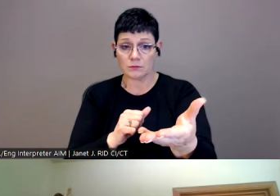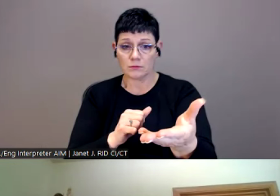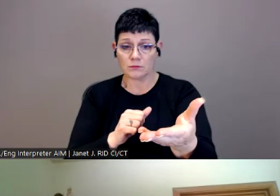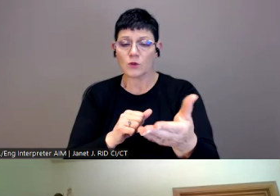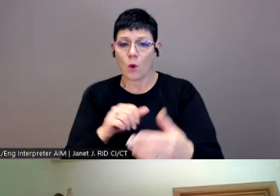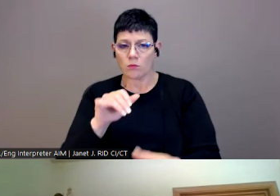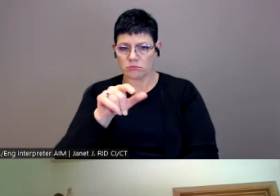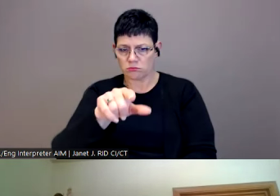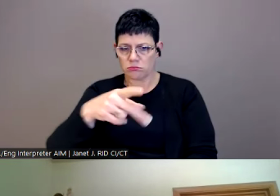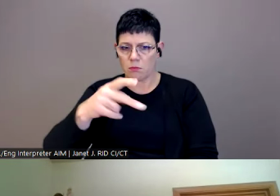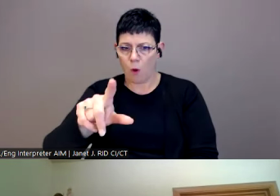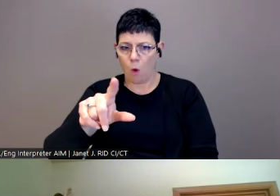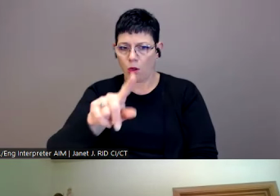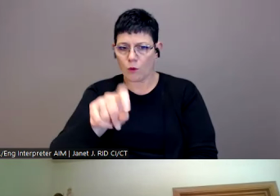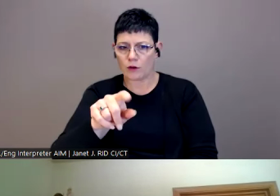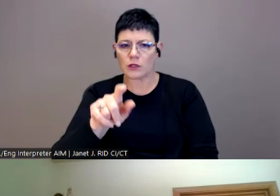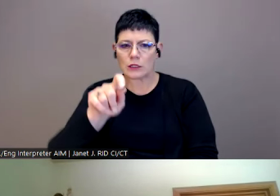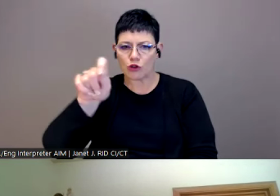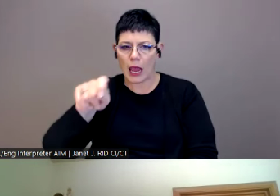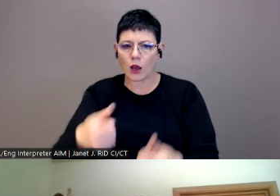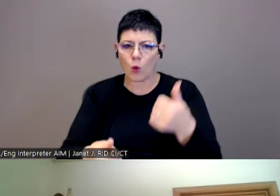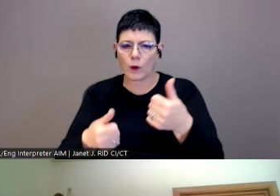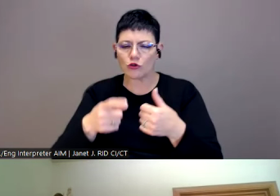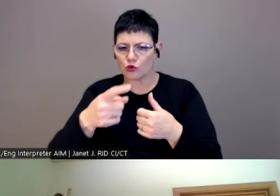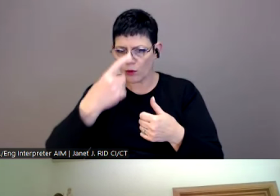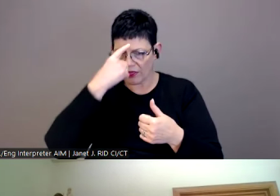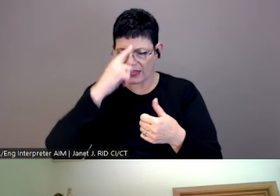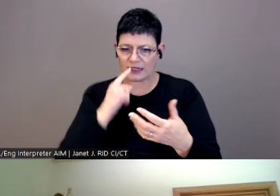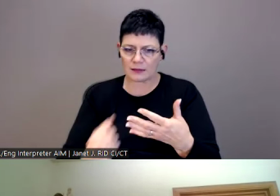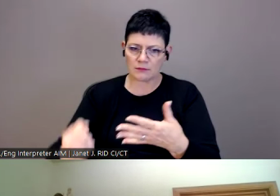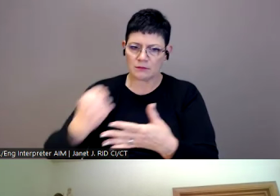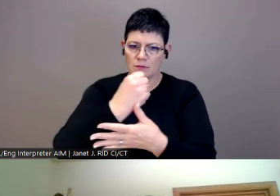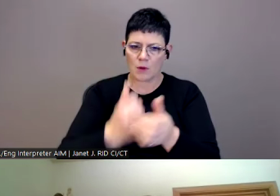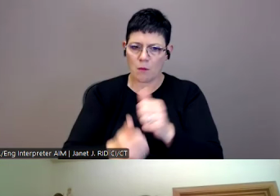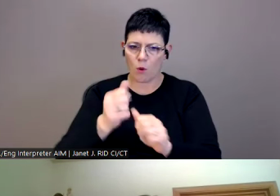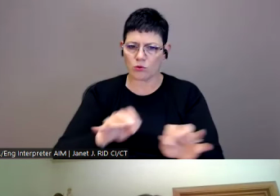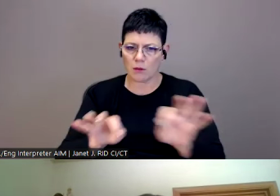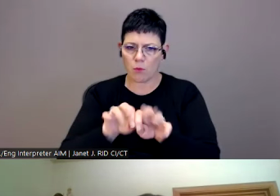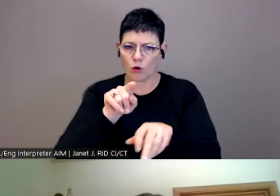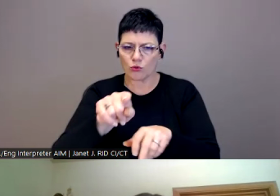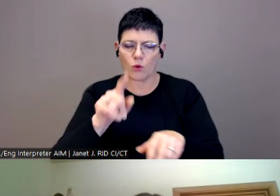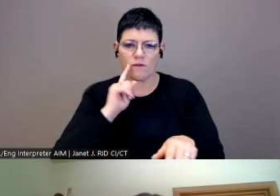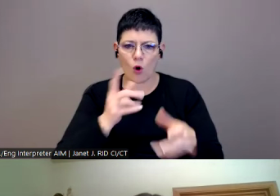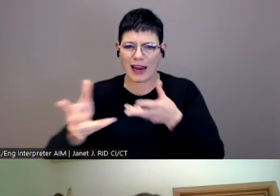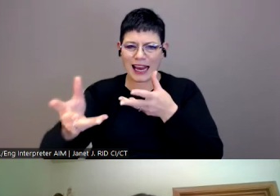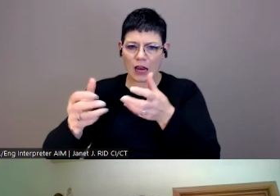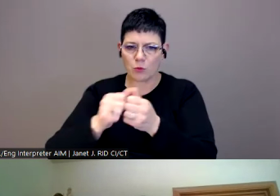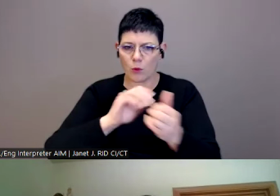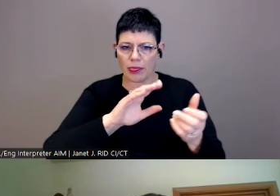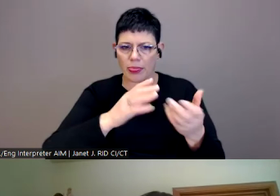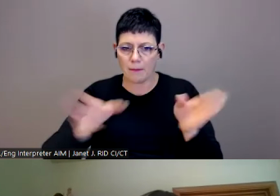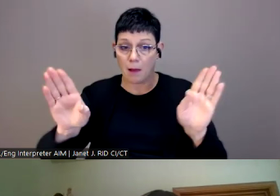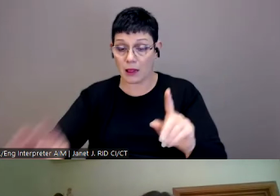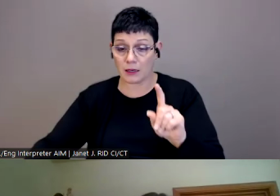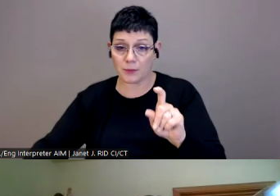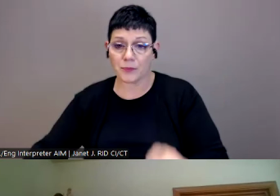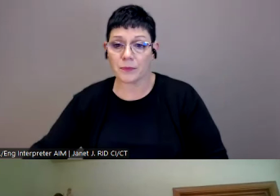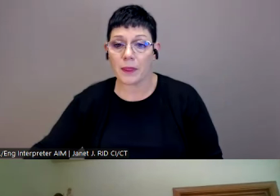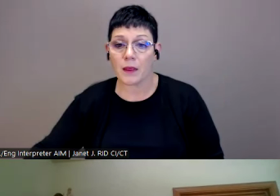us what feels most important to you right now in terms of engagement.